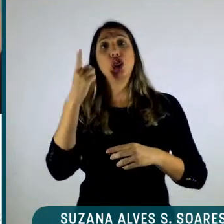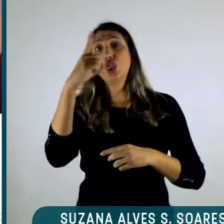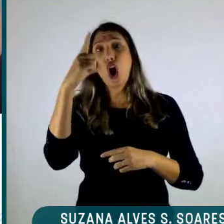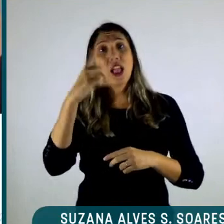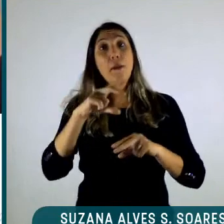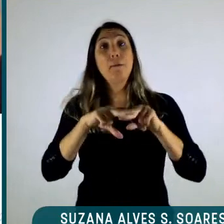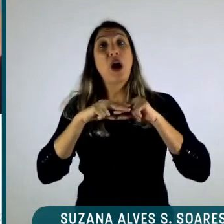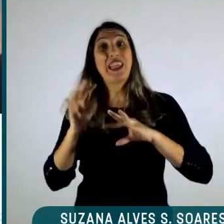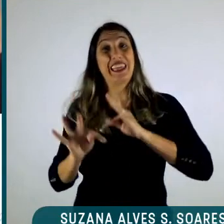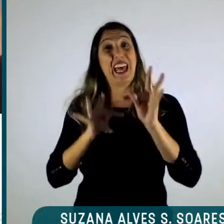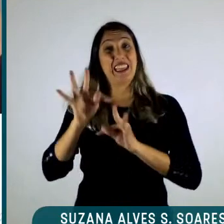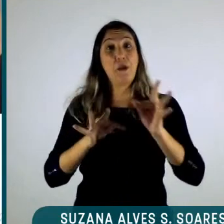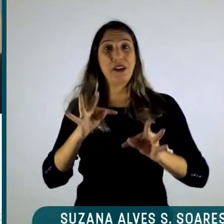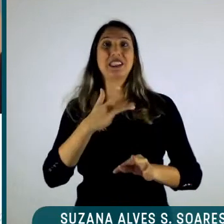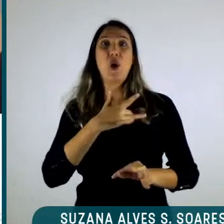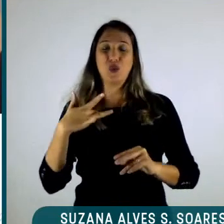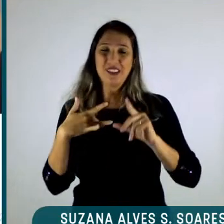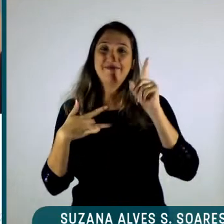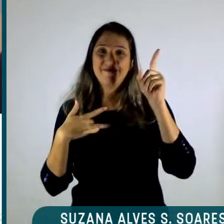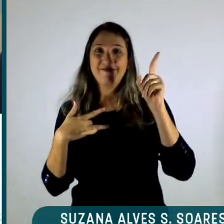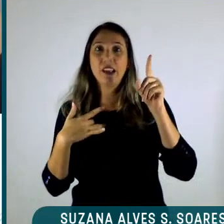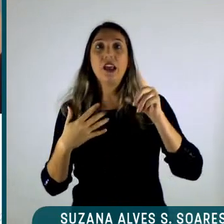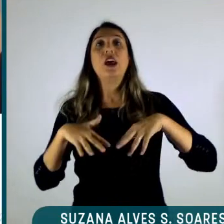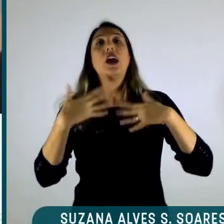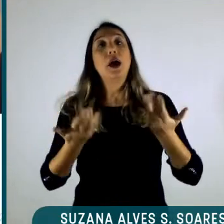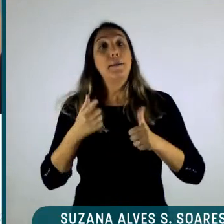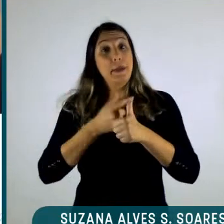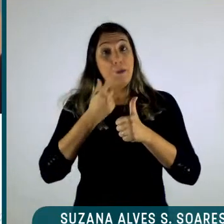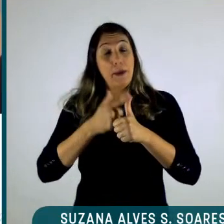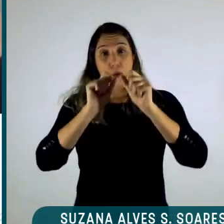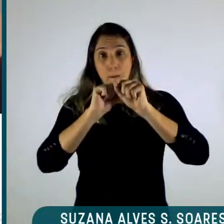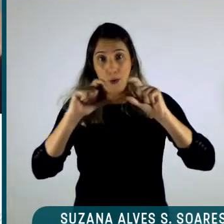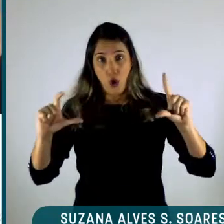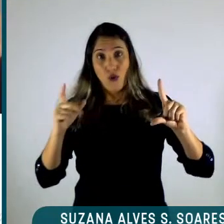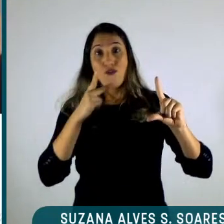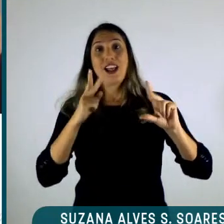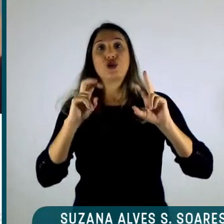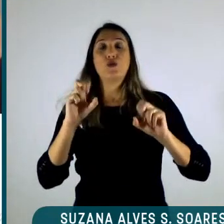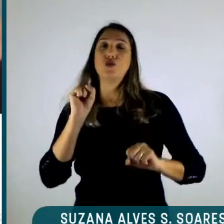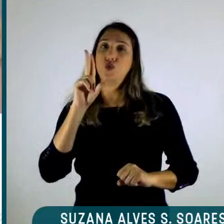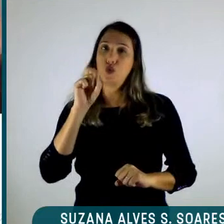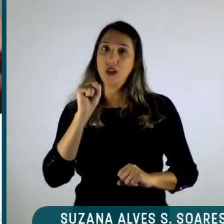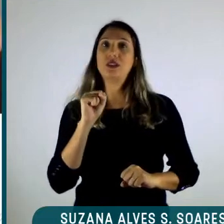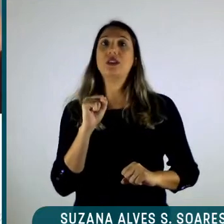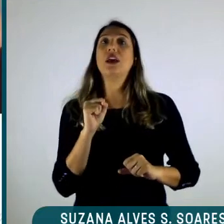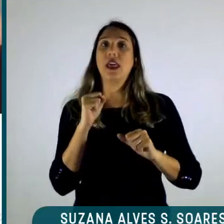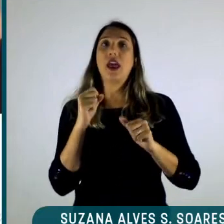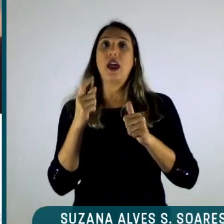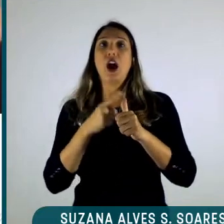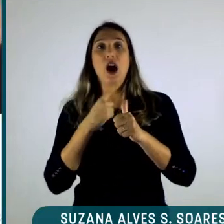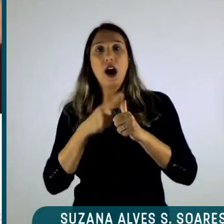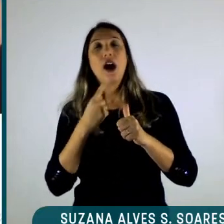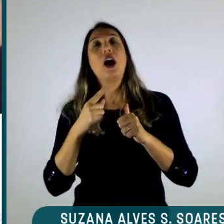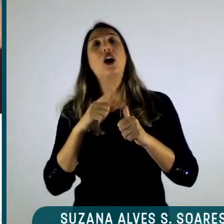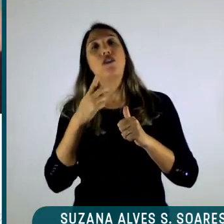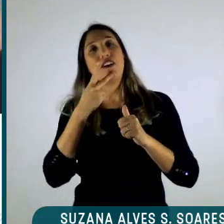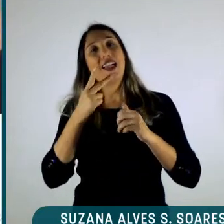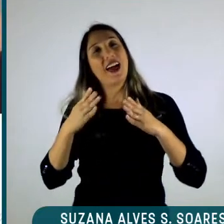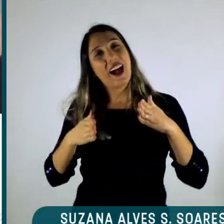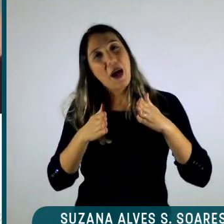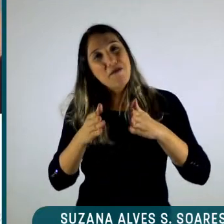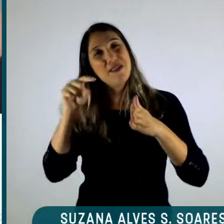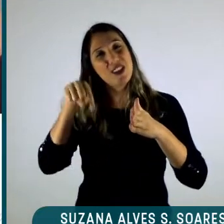are paying for their treatments. So to close the first block about the SUS,